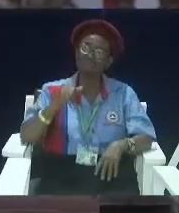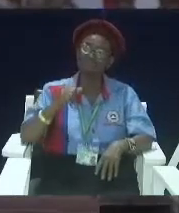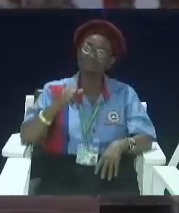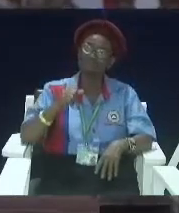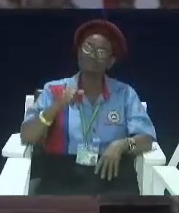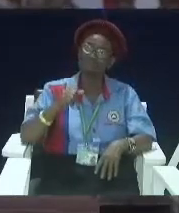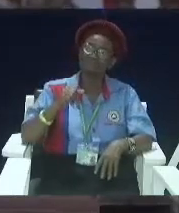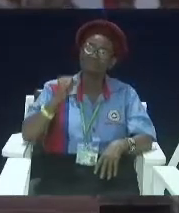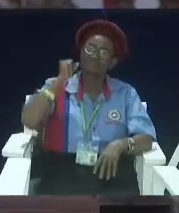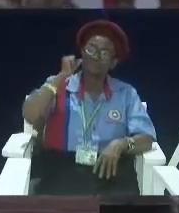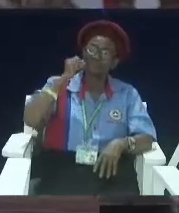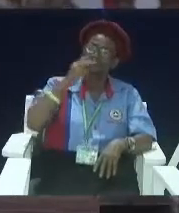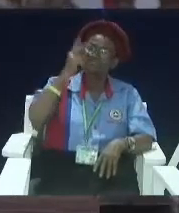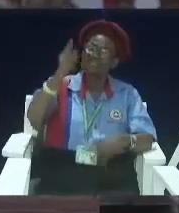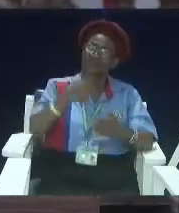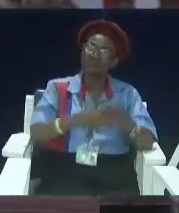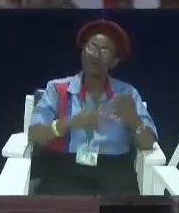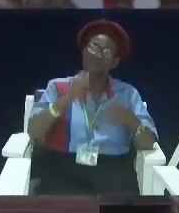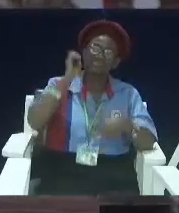see what he said.